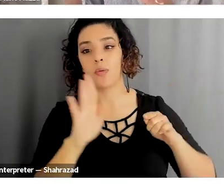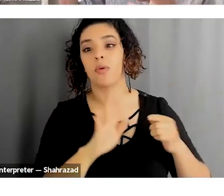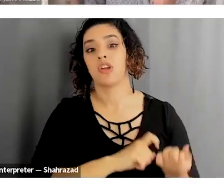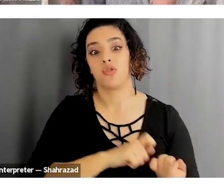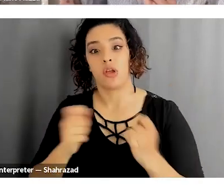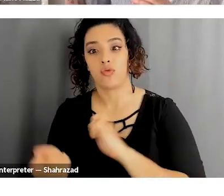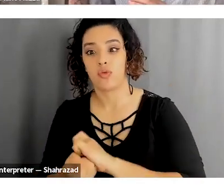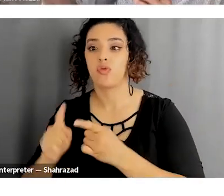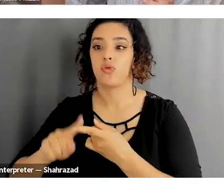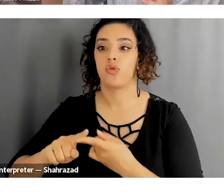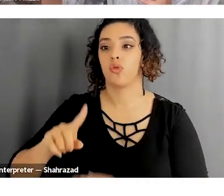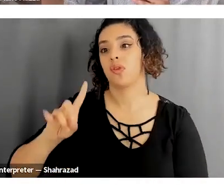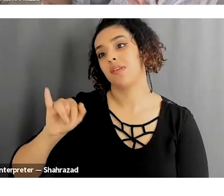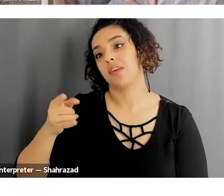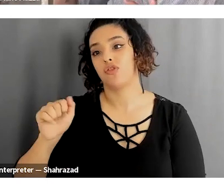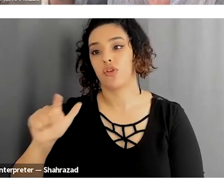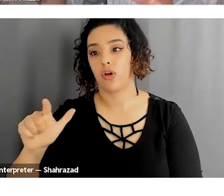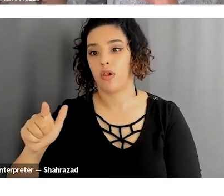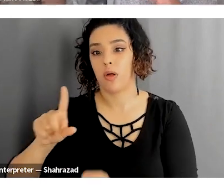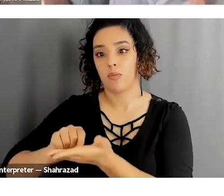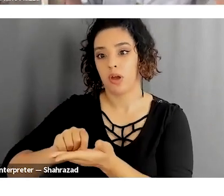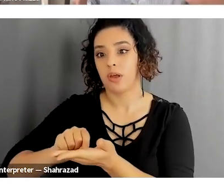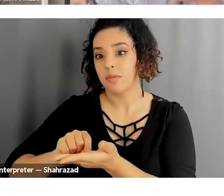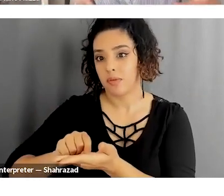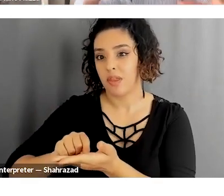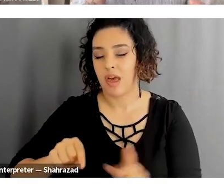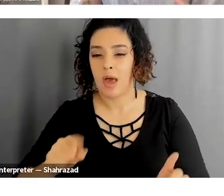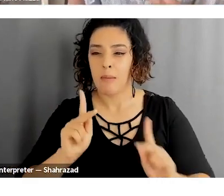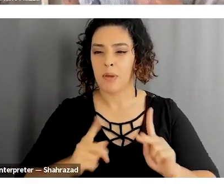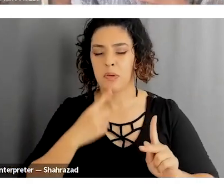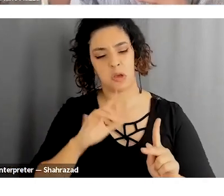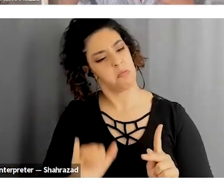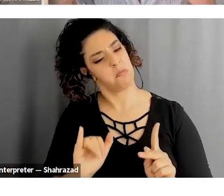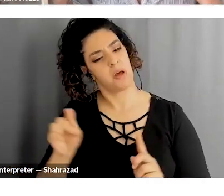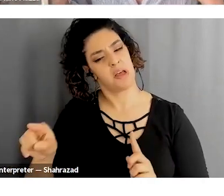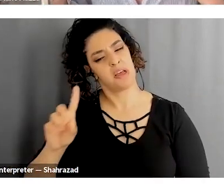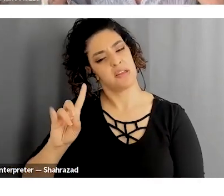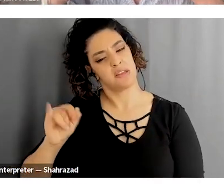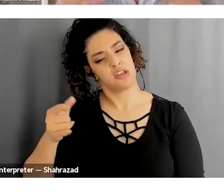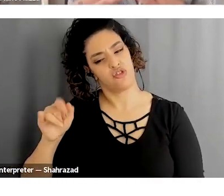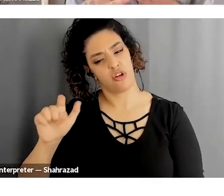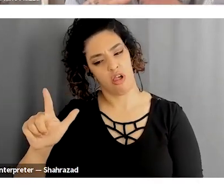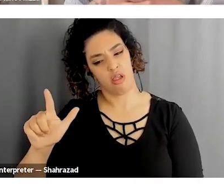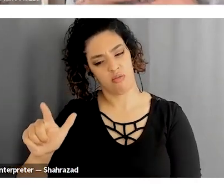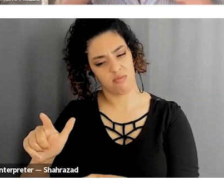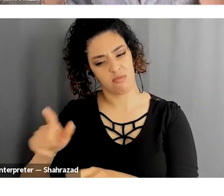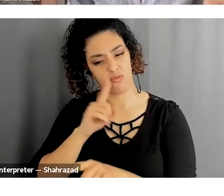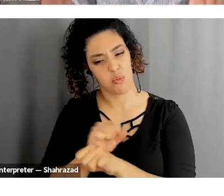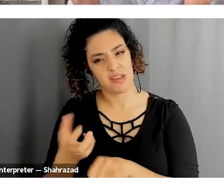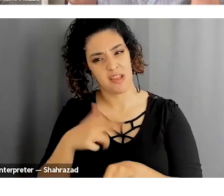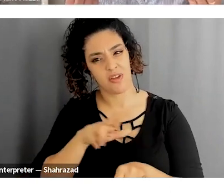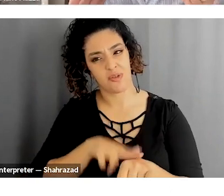no, like, is that like working in digital isn't natural, you know, but I like to